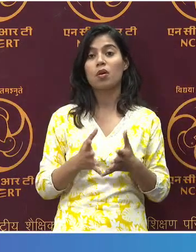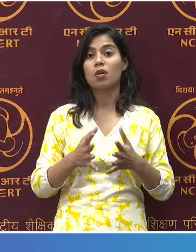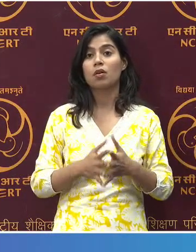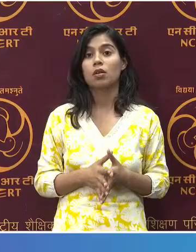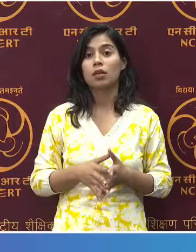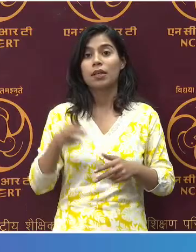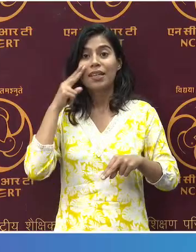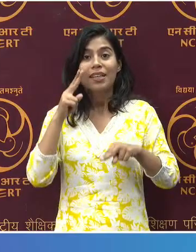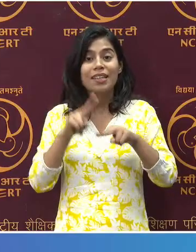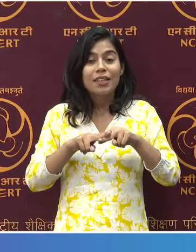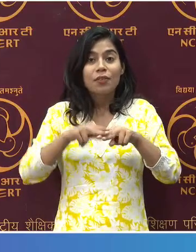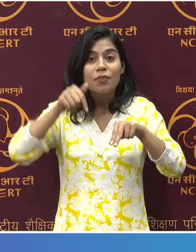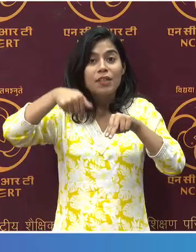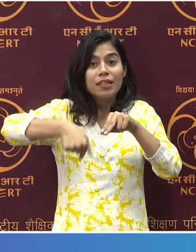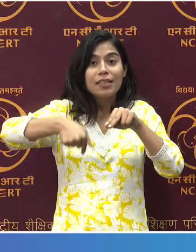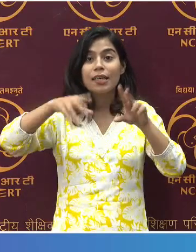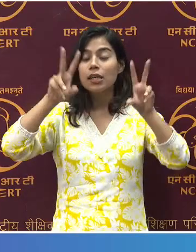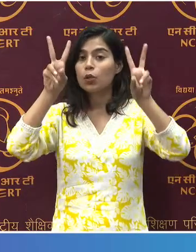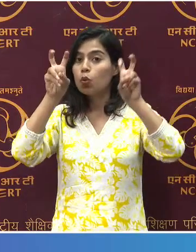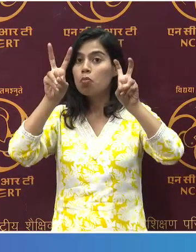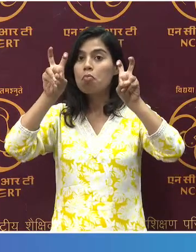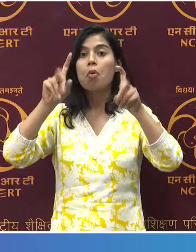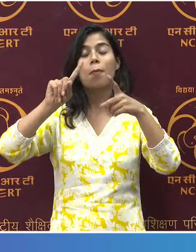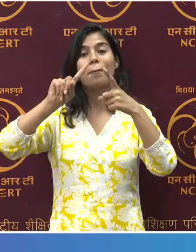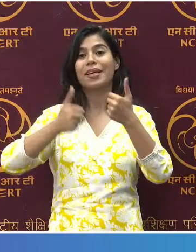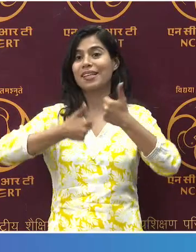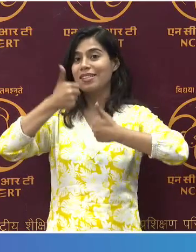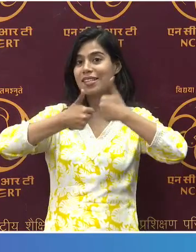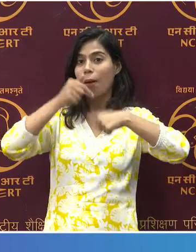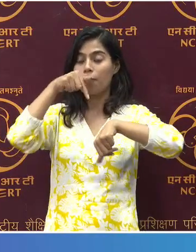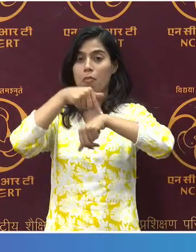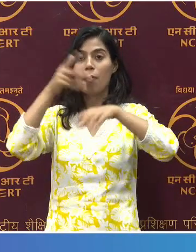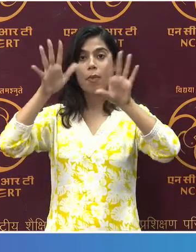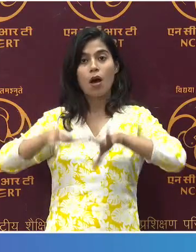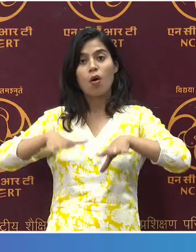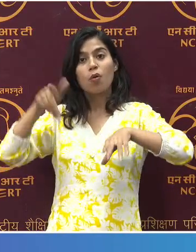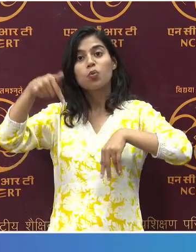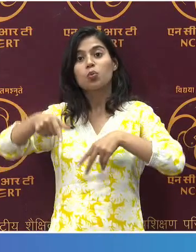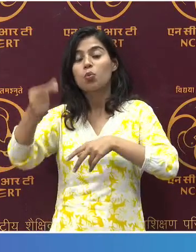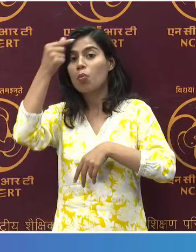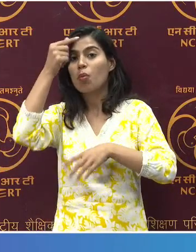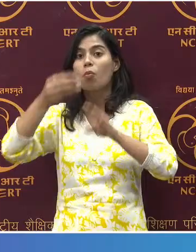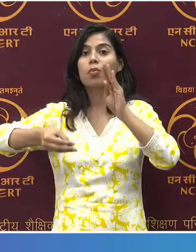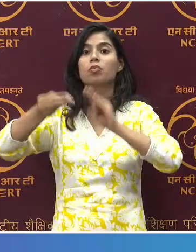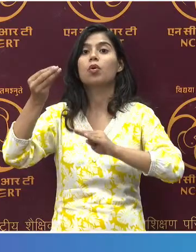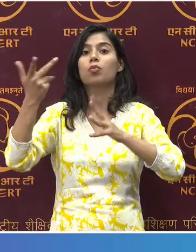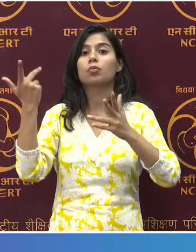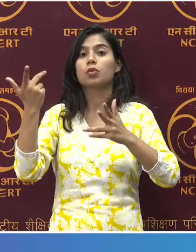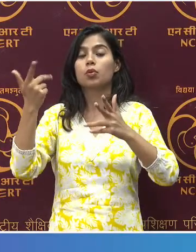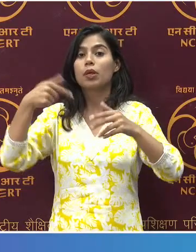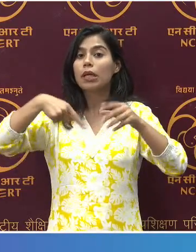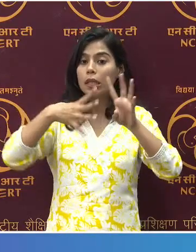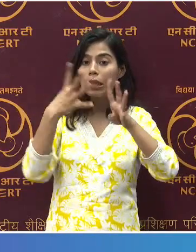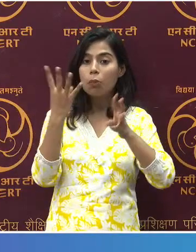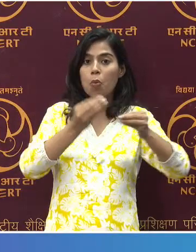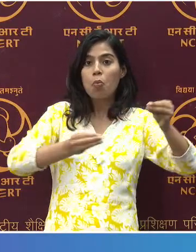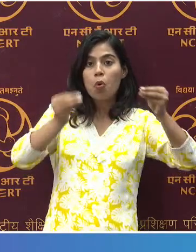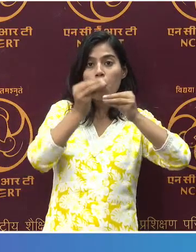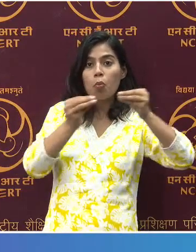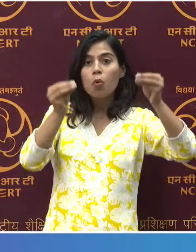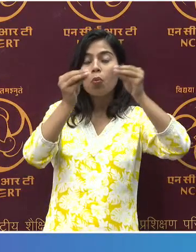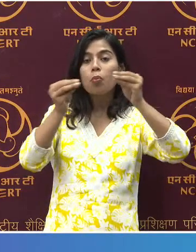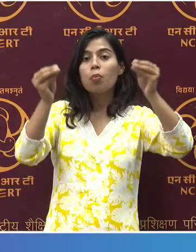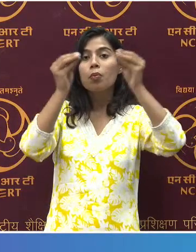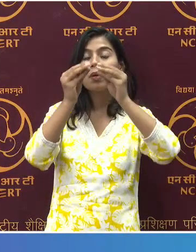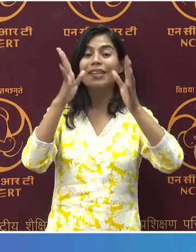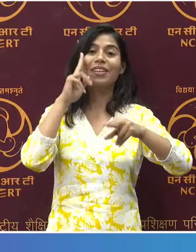of it comes to weightage. examination. Exactly. And one more thing, that also be important for the upcoming classes, like that in 11th or 12th classes. If you have the